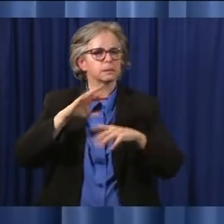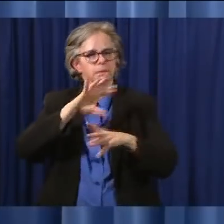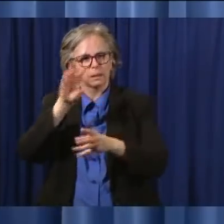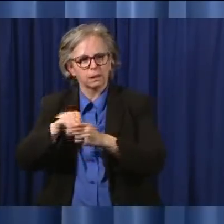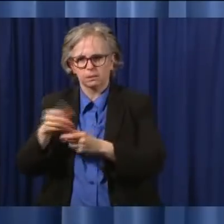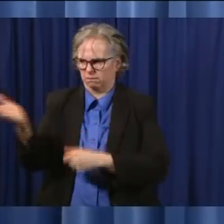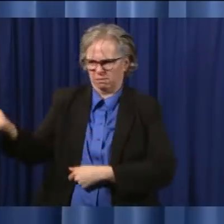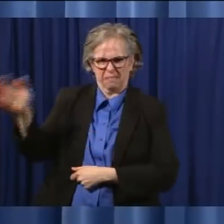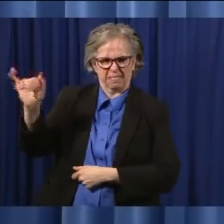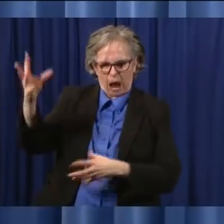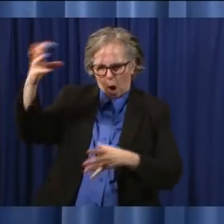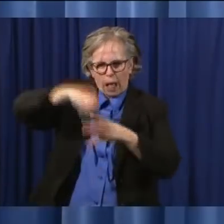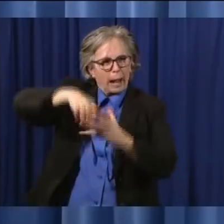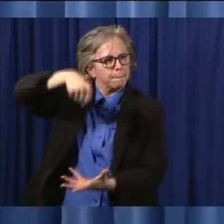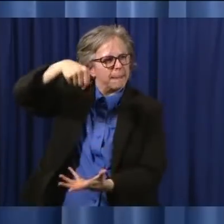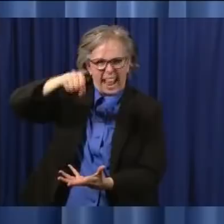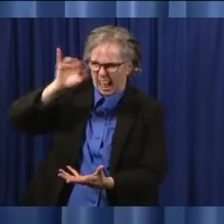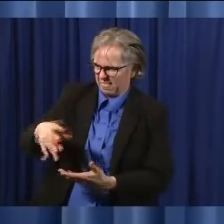to look like.